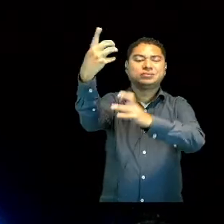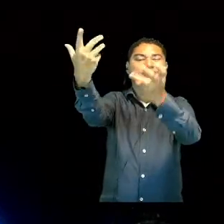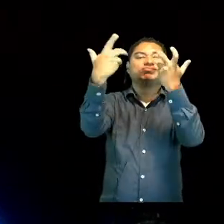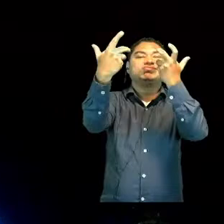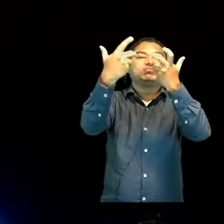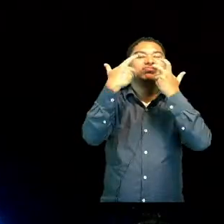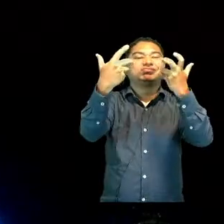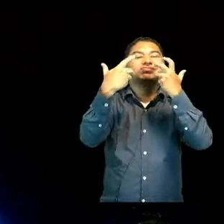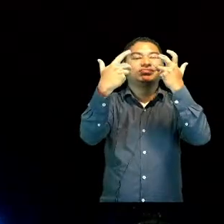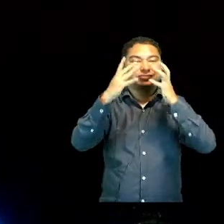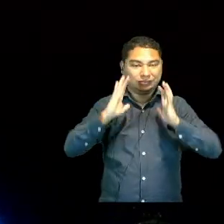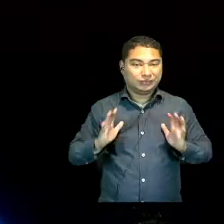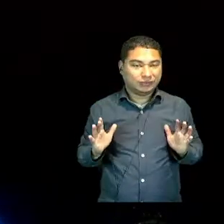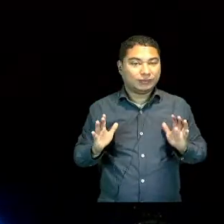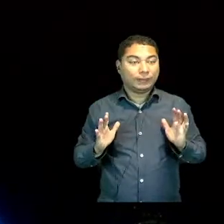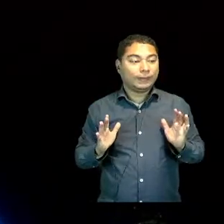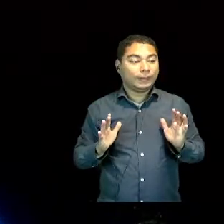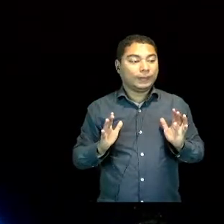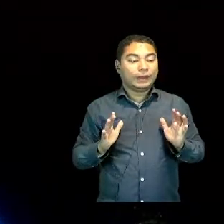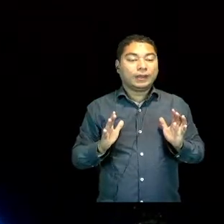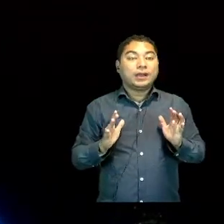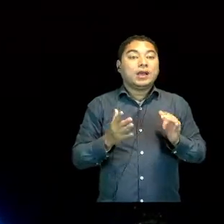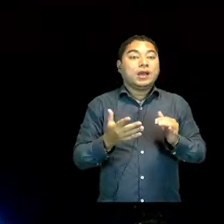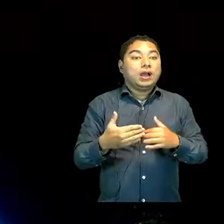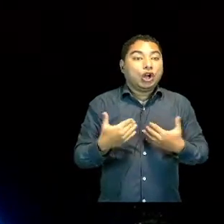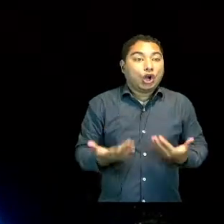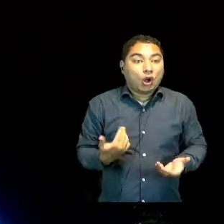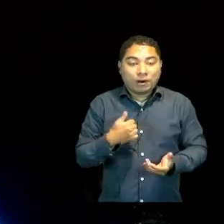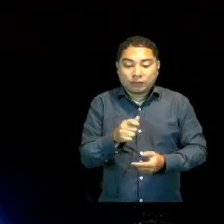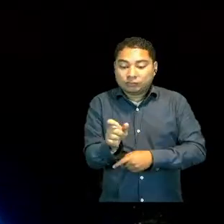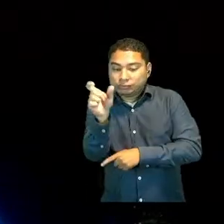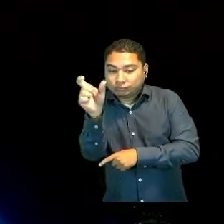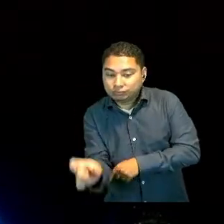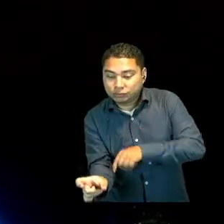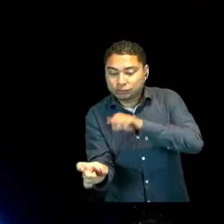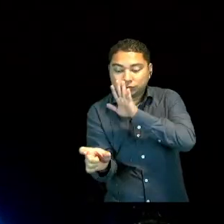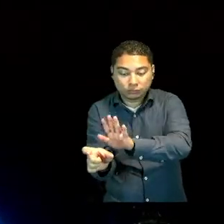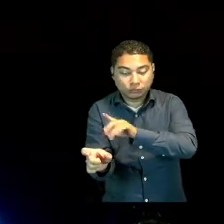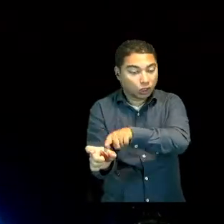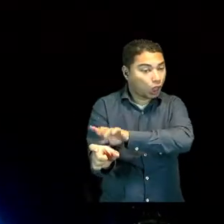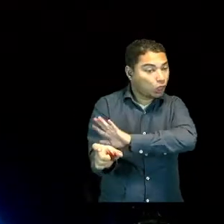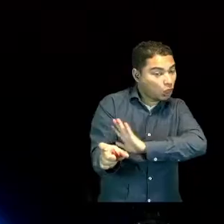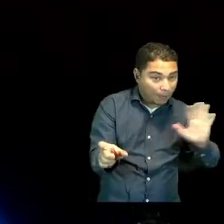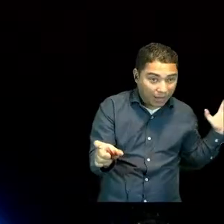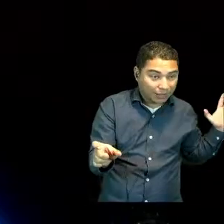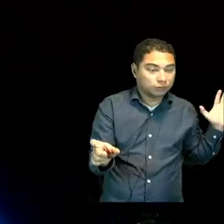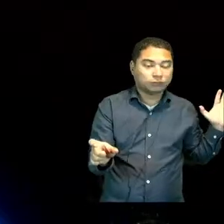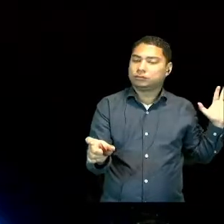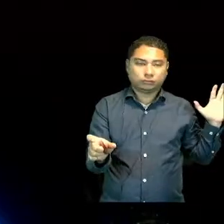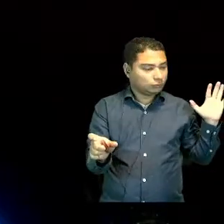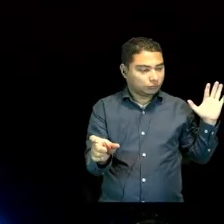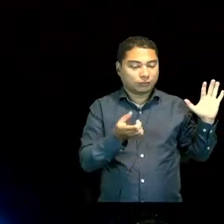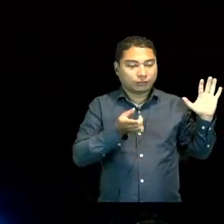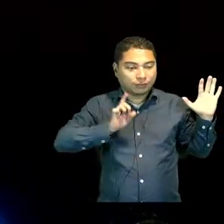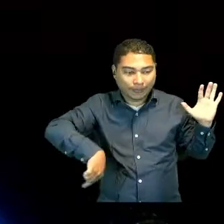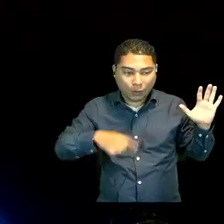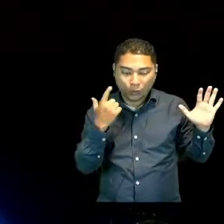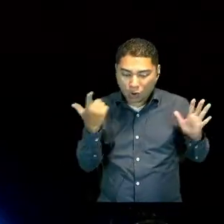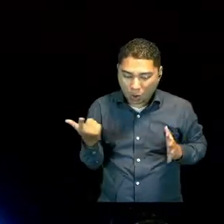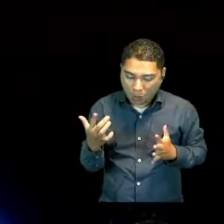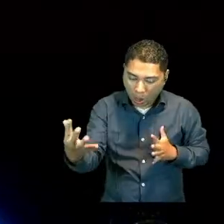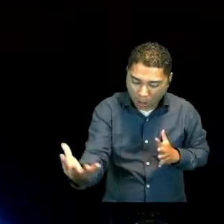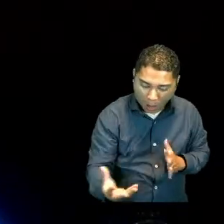individuals we should revere, but rather the collective spirit that animates struggles for freedom and justice